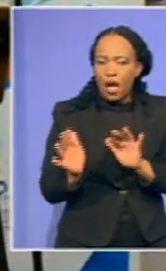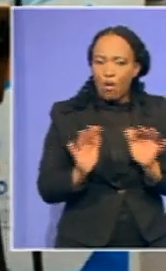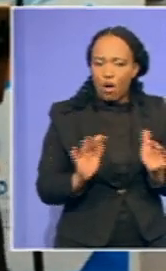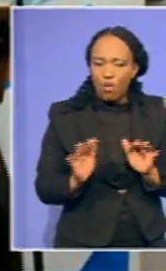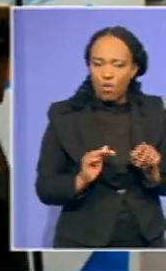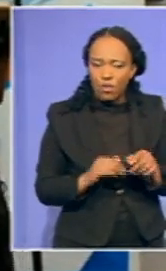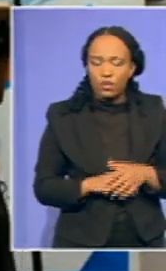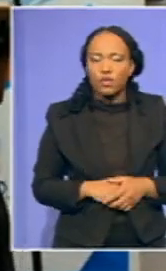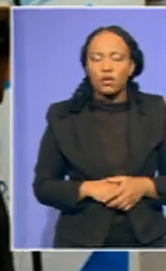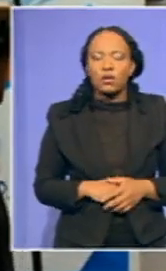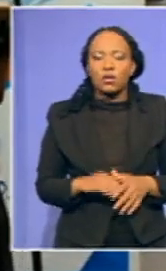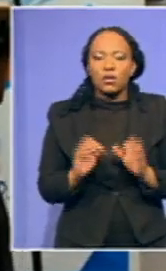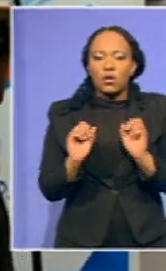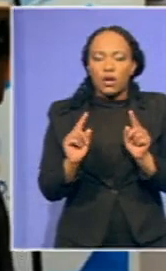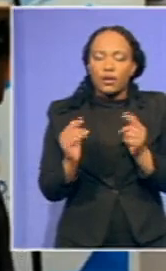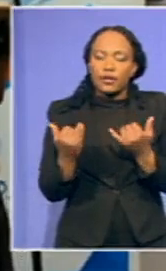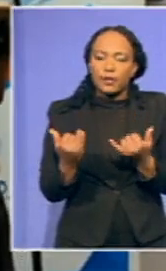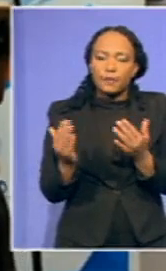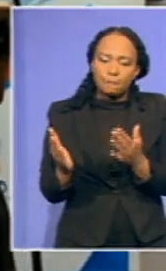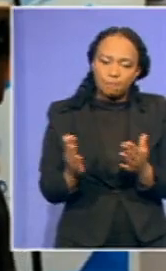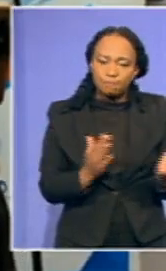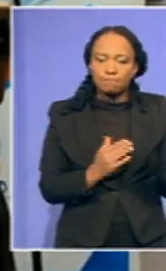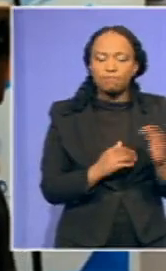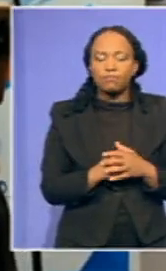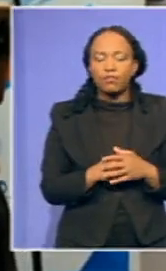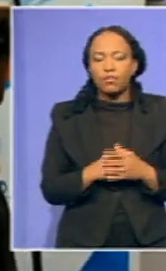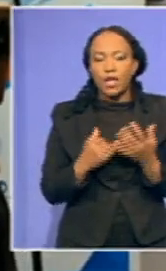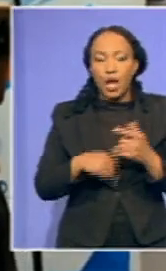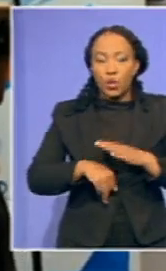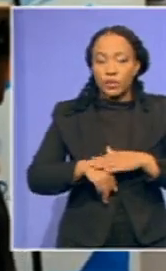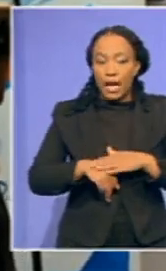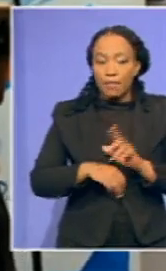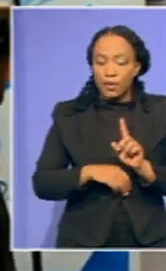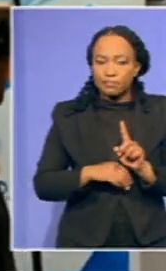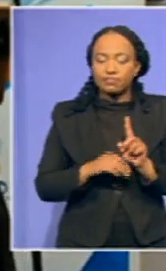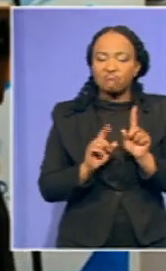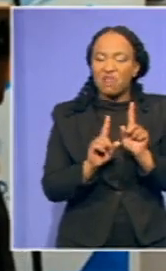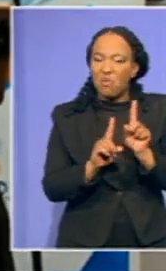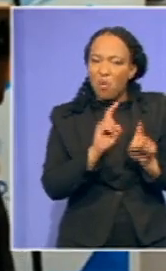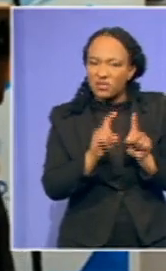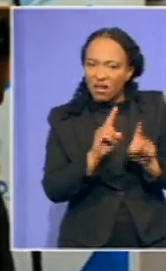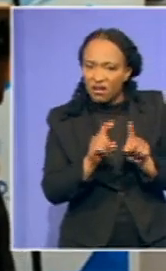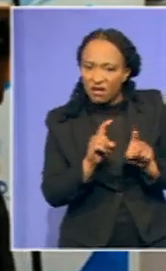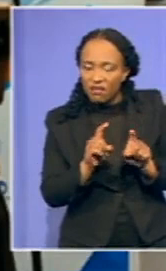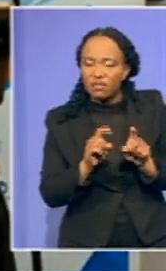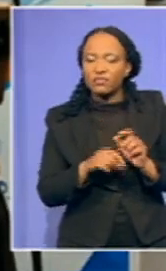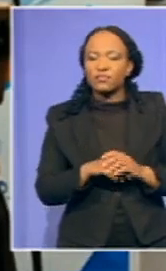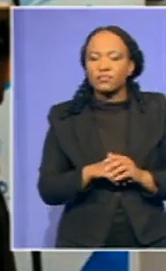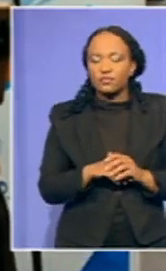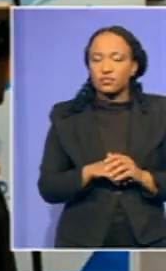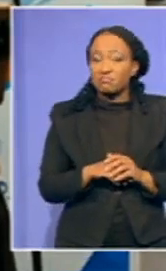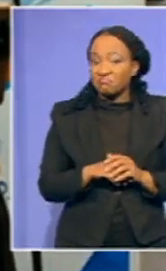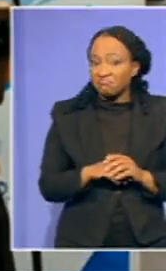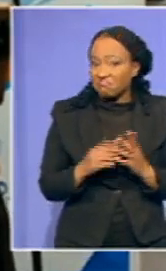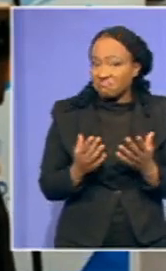Okay, so we are now at the stage where the floor is open for any questions that you may have, and I would imagine there are lots of